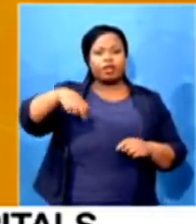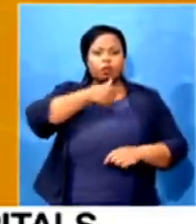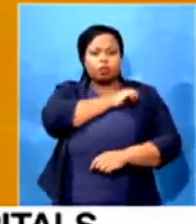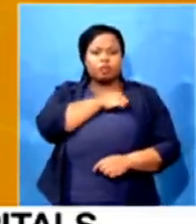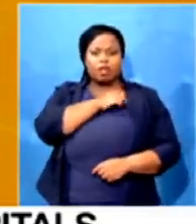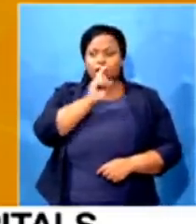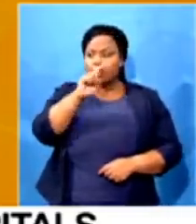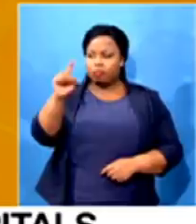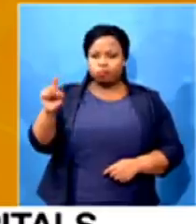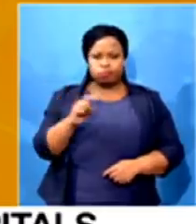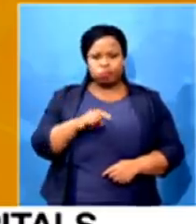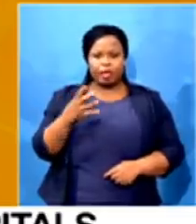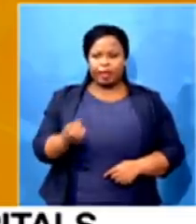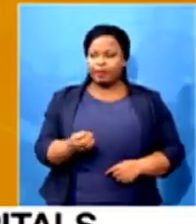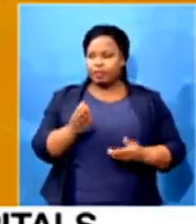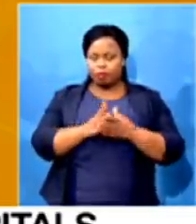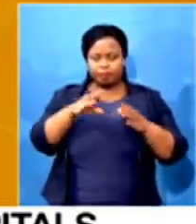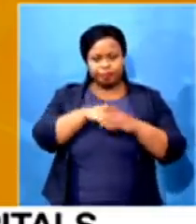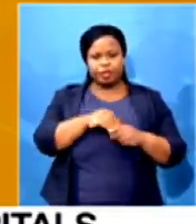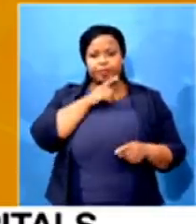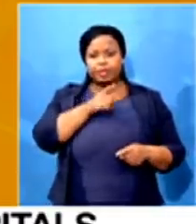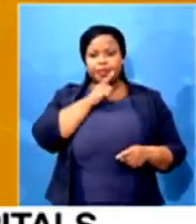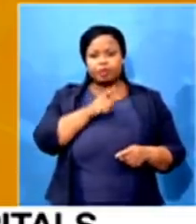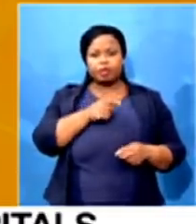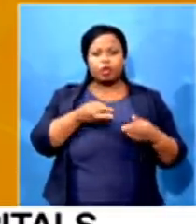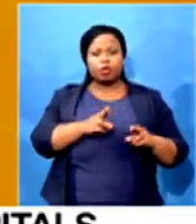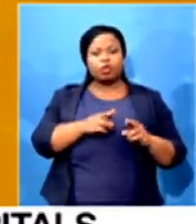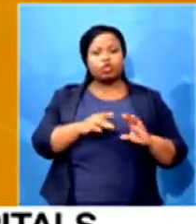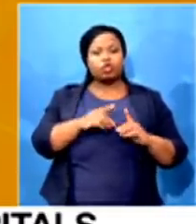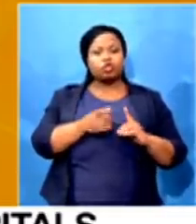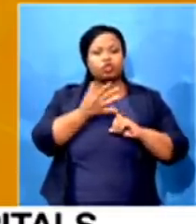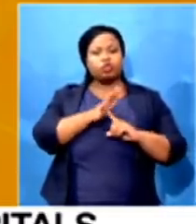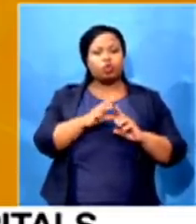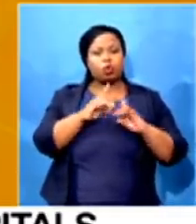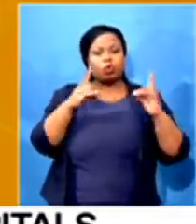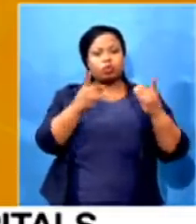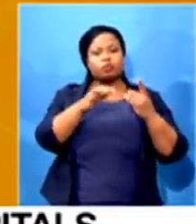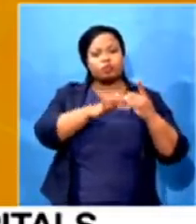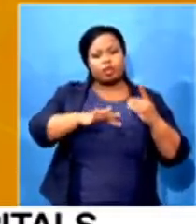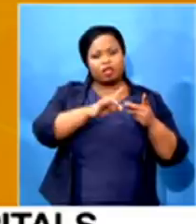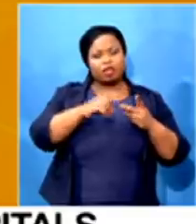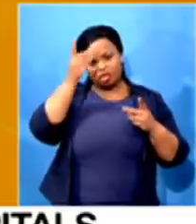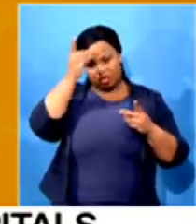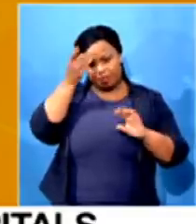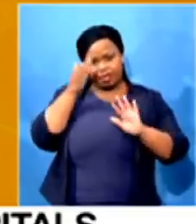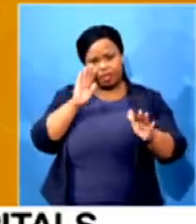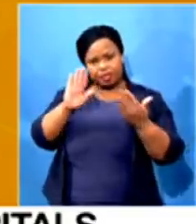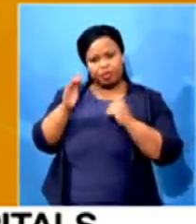several venues, including the Pietermaritzburg Royal Show grounds, as well as the Durban Exhibition Centre. How's that all going? Sure.